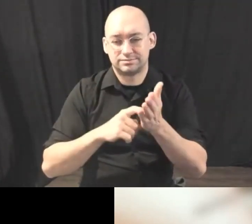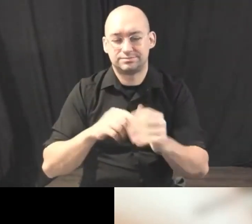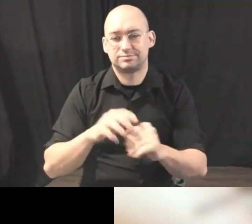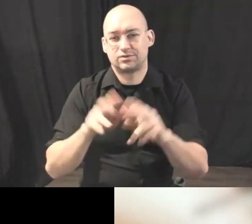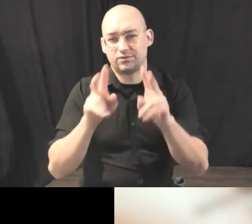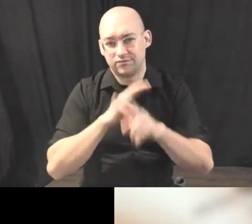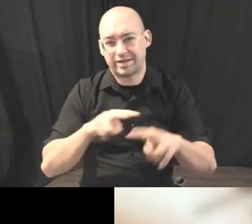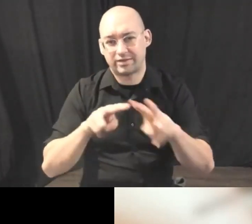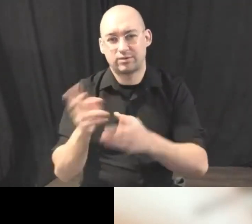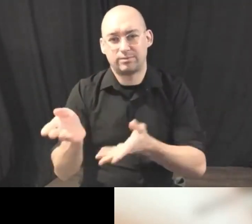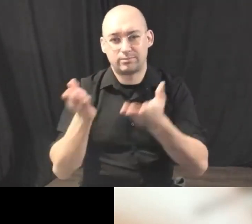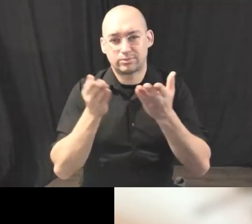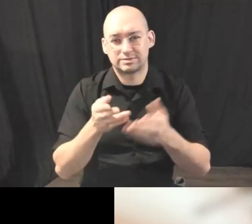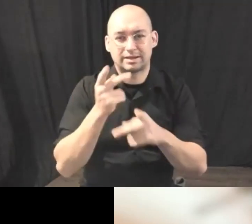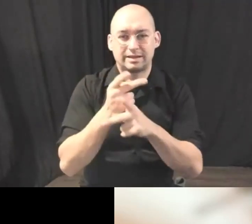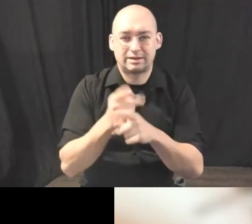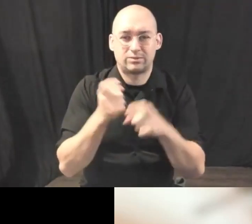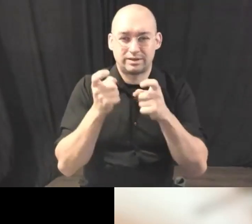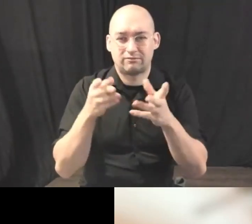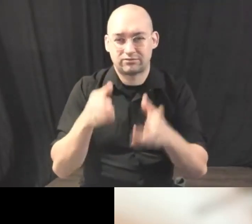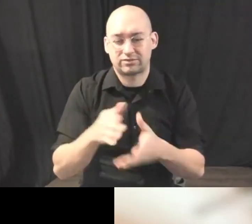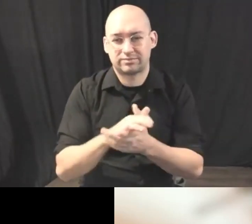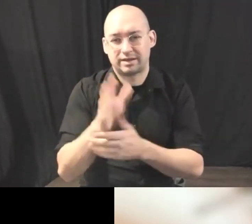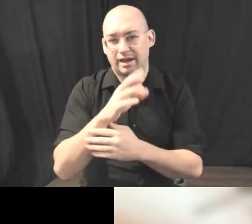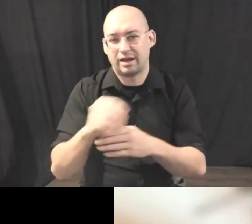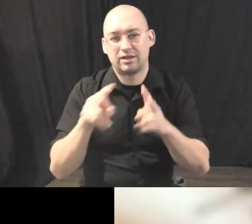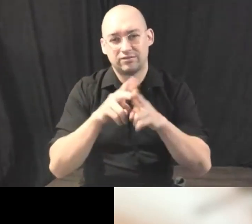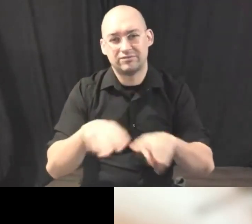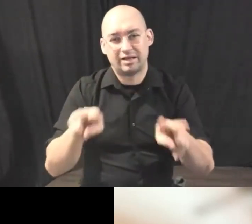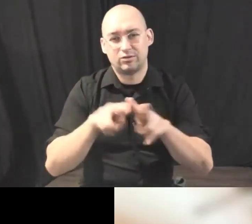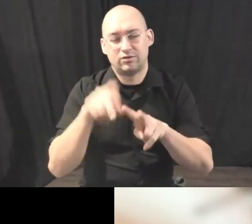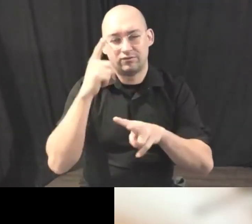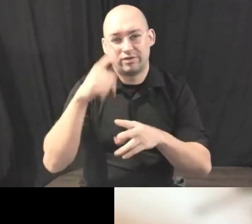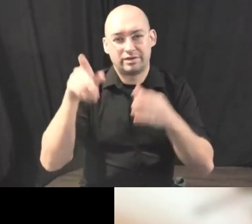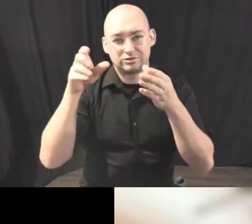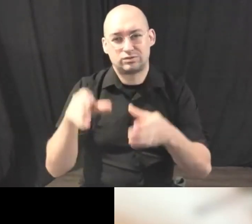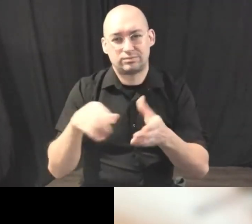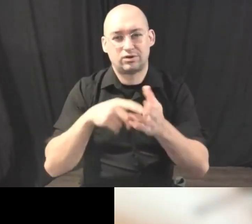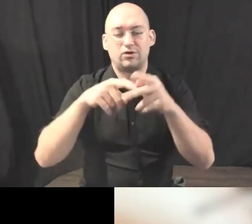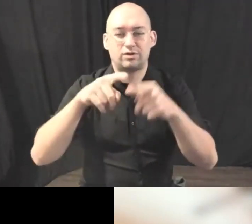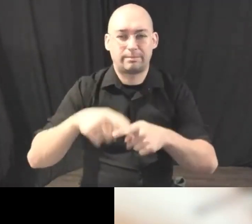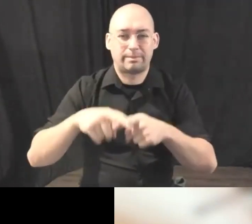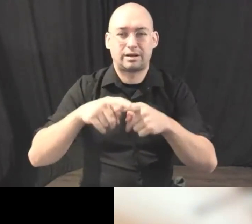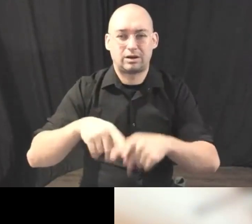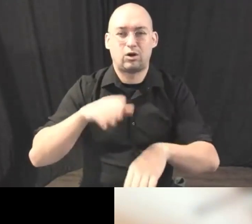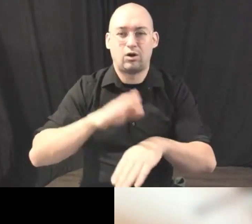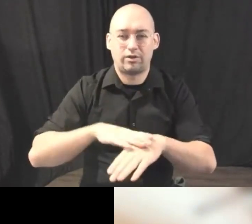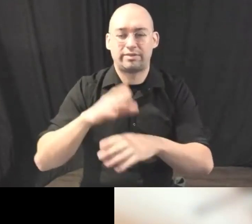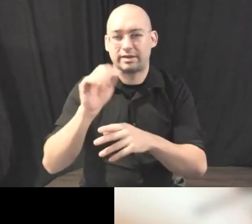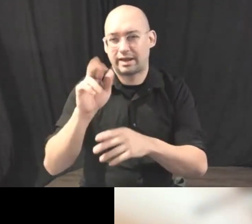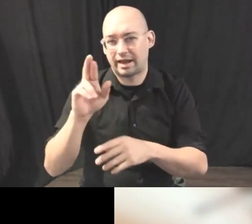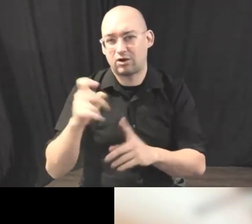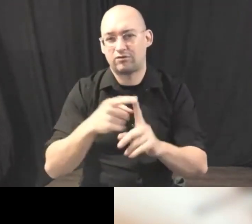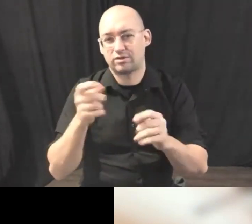to the caregivers, but more importantly, the value that it brings to the consumers that are really relying on that care from the